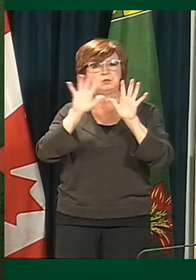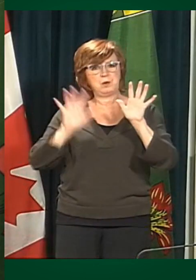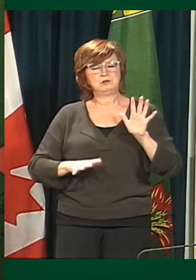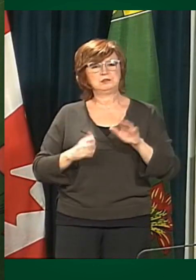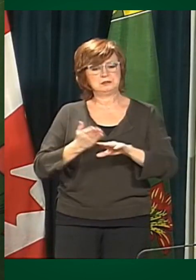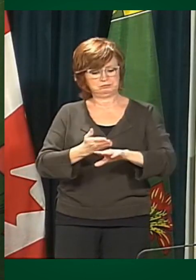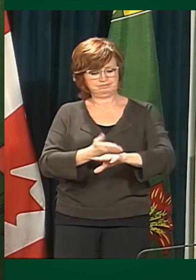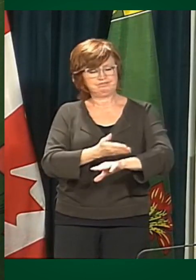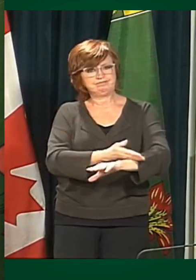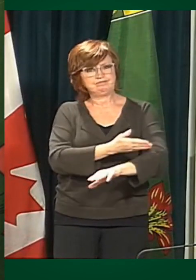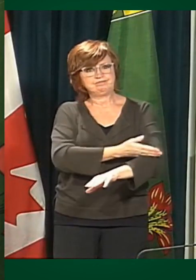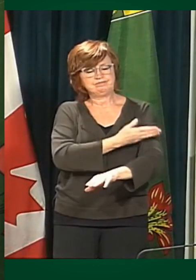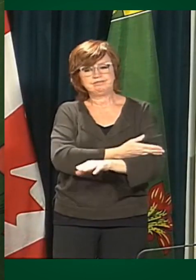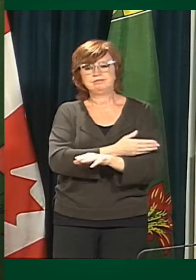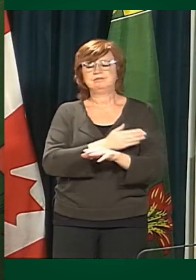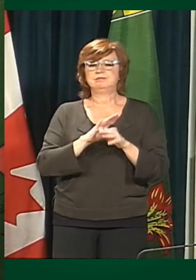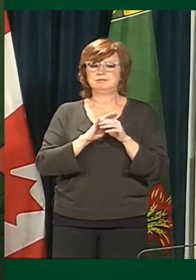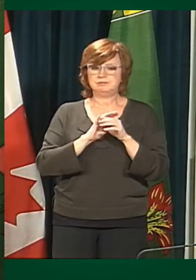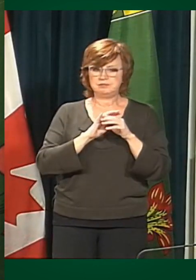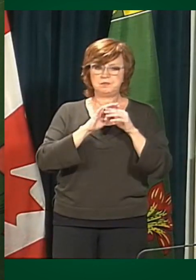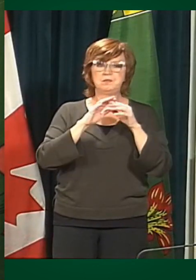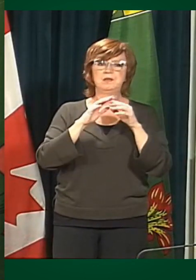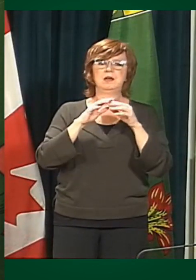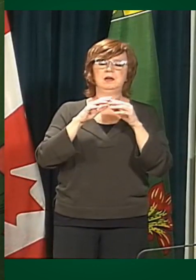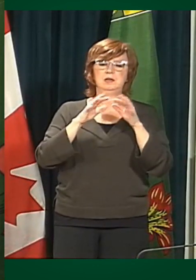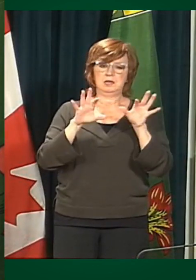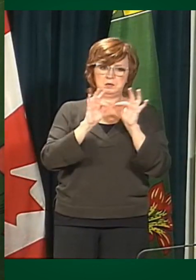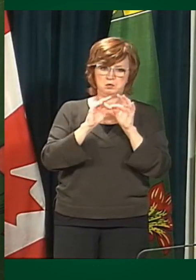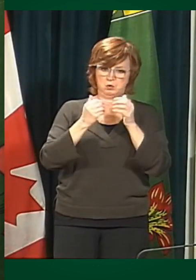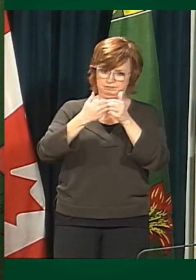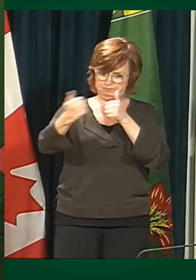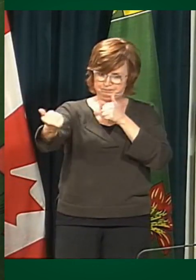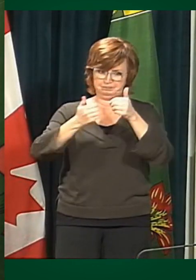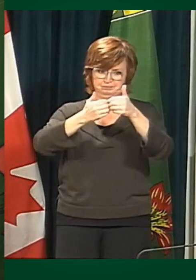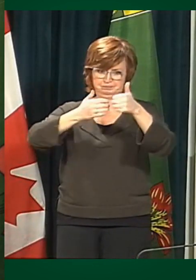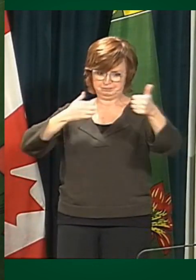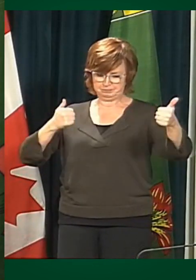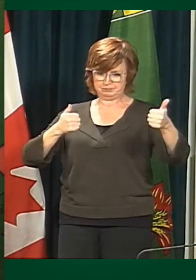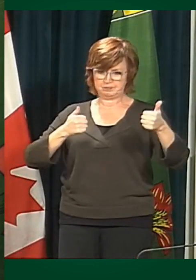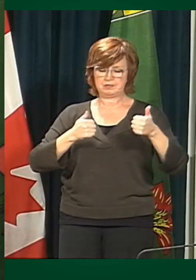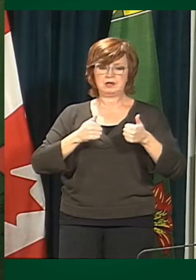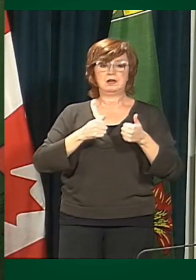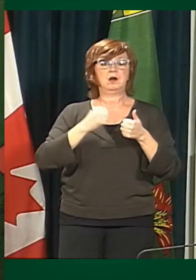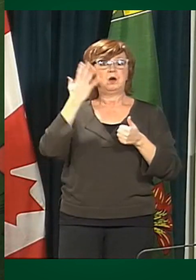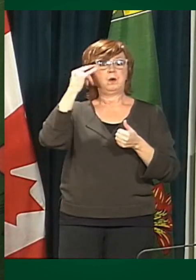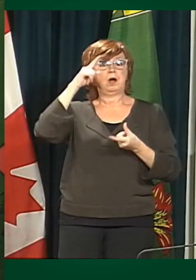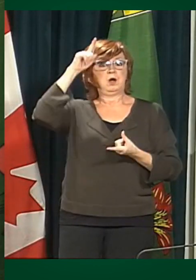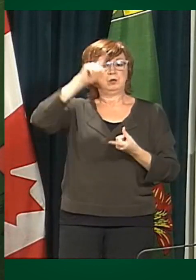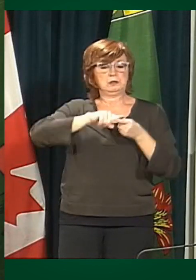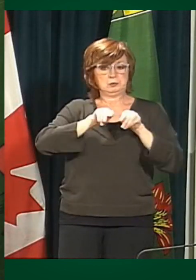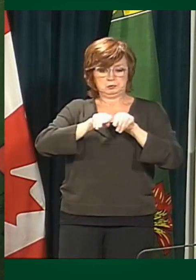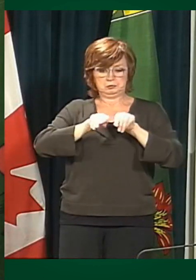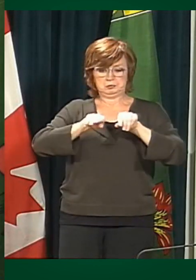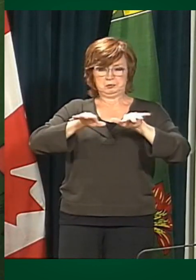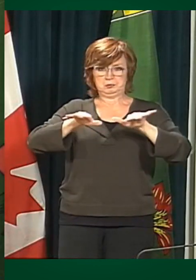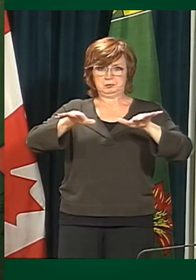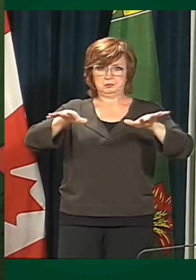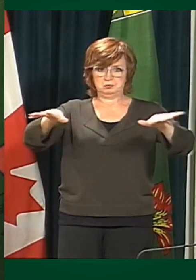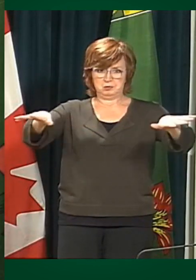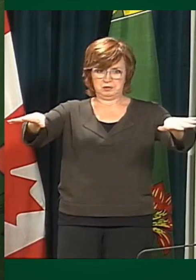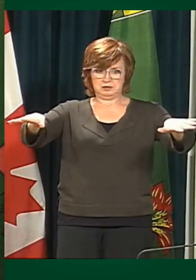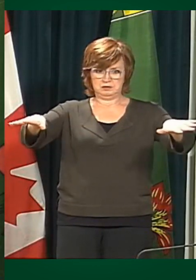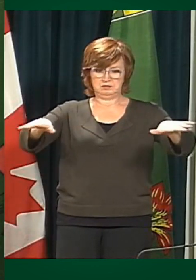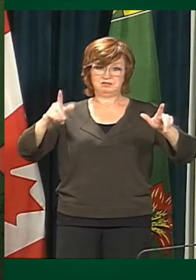and other measures to minimize transmission and keep our curve as flat and as low as it has been over the